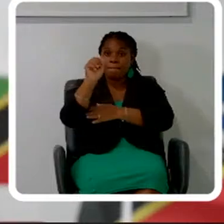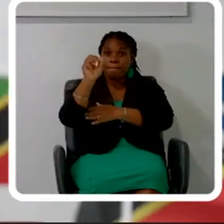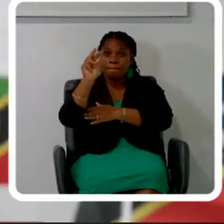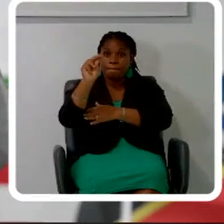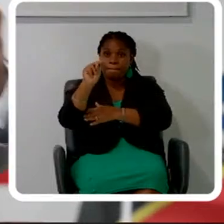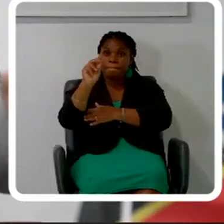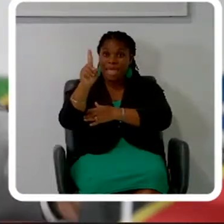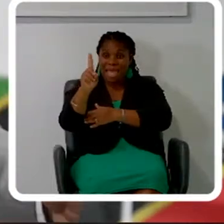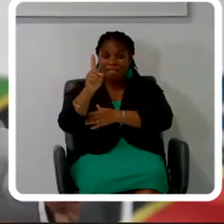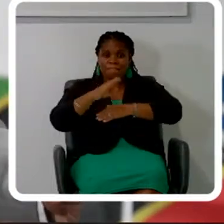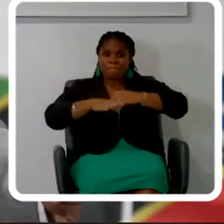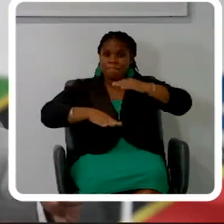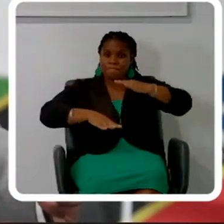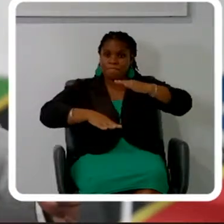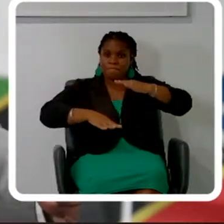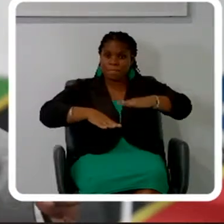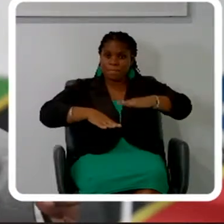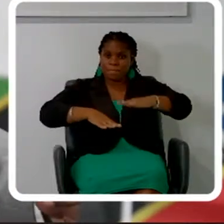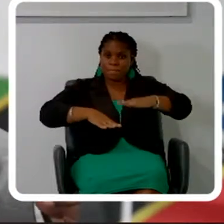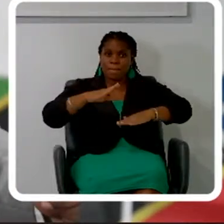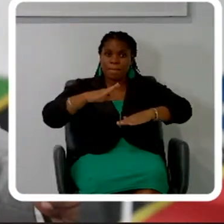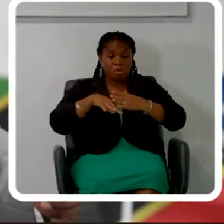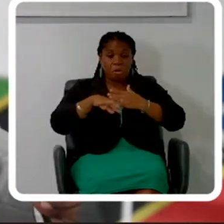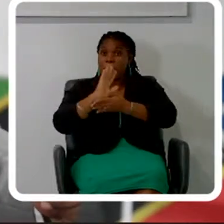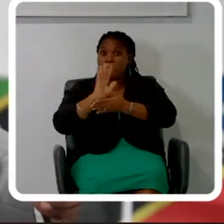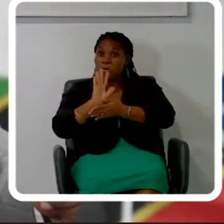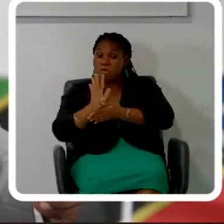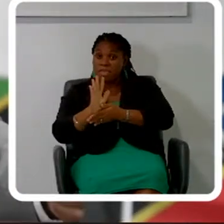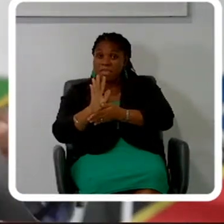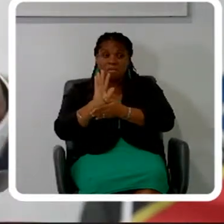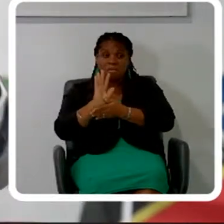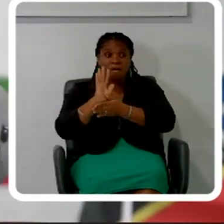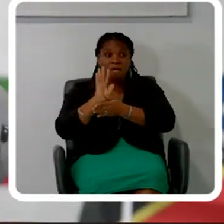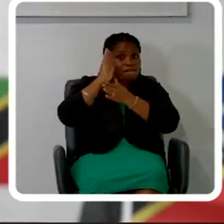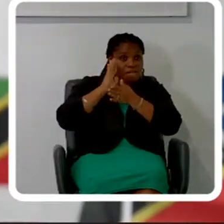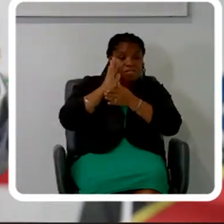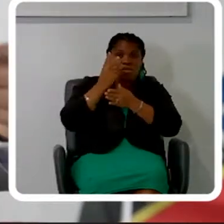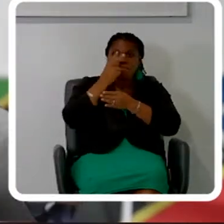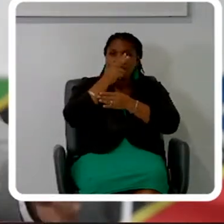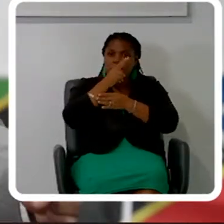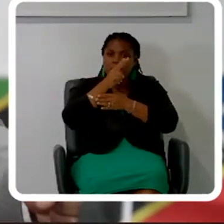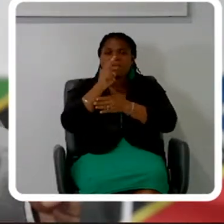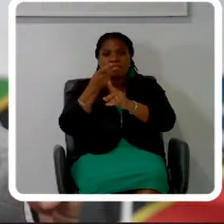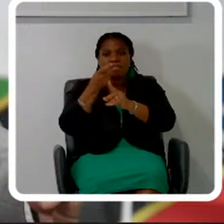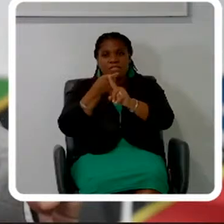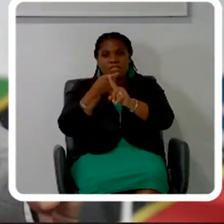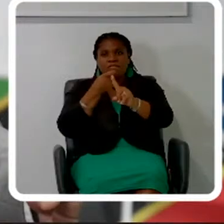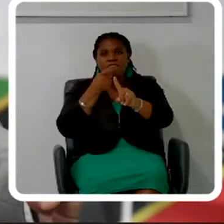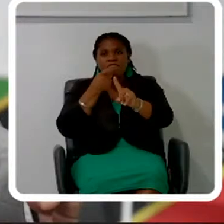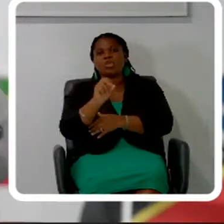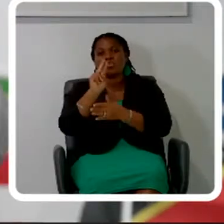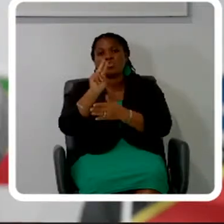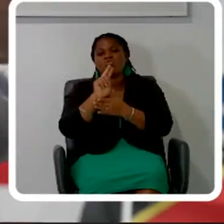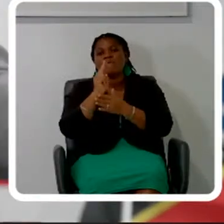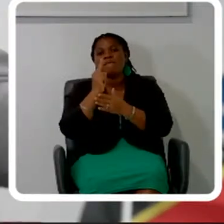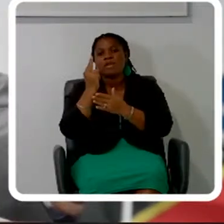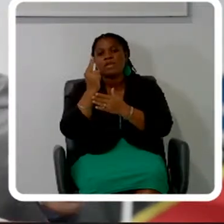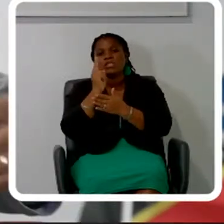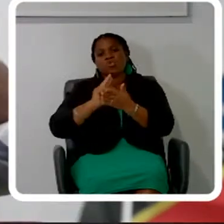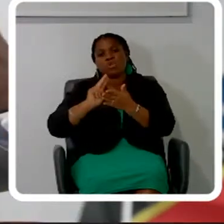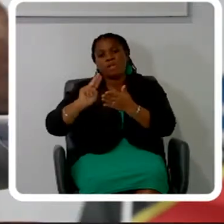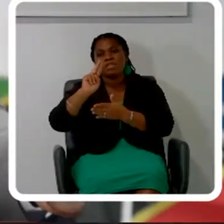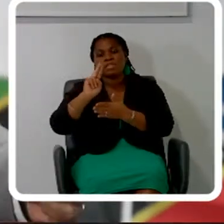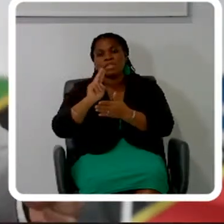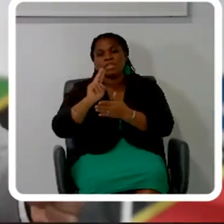that Southern University is that marching band. I think they might have done a piece, and you know who the artists are, and they perform at the